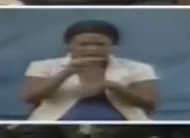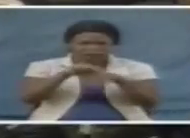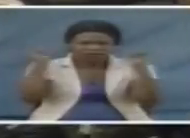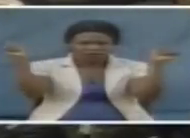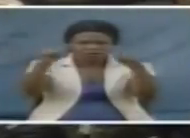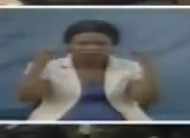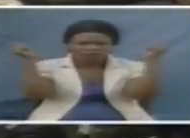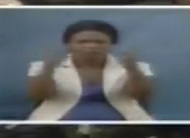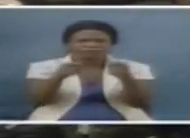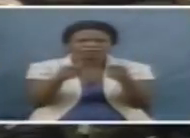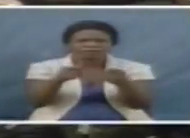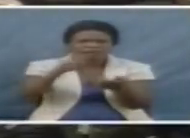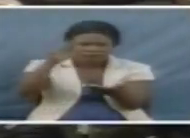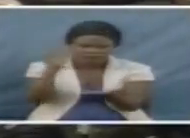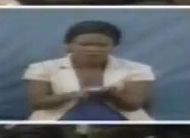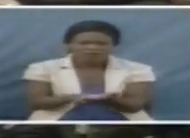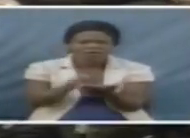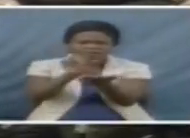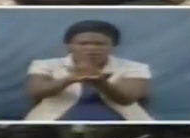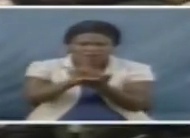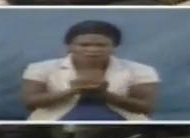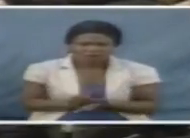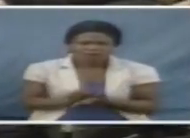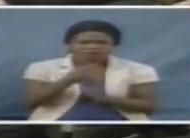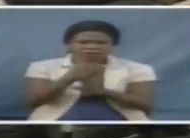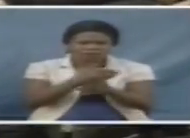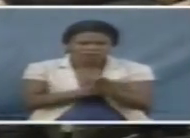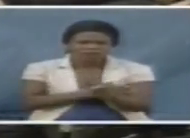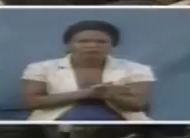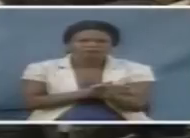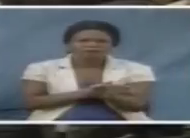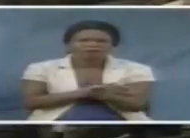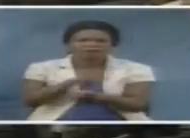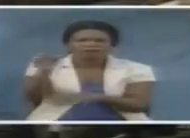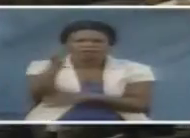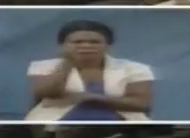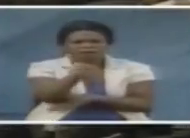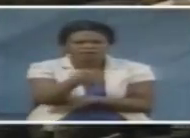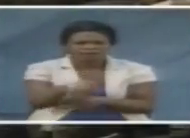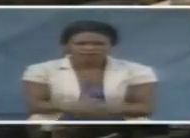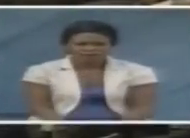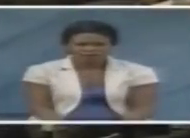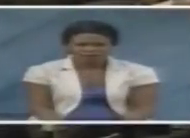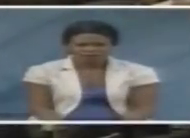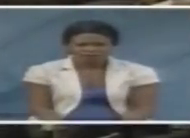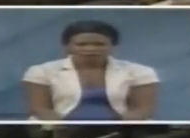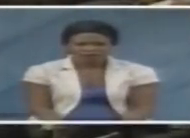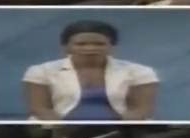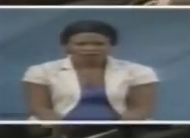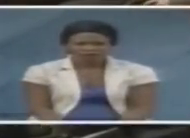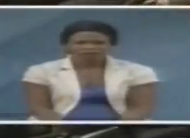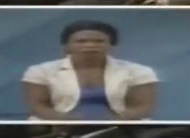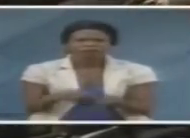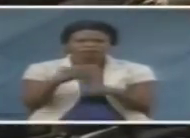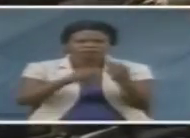of government by having the National Assembly approve the loans before they are